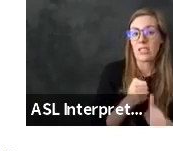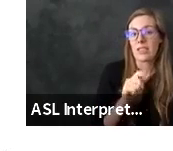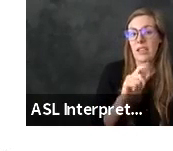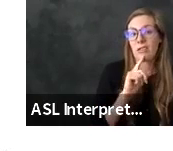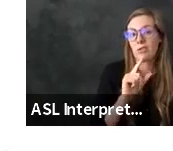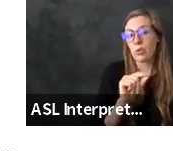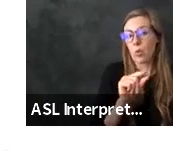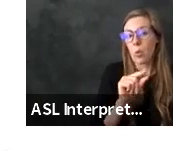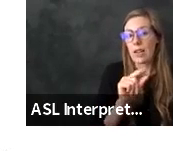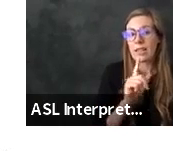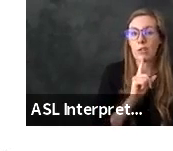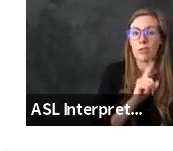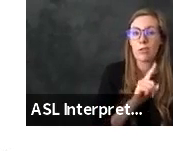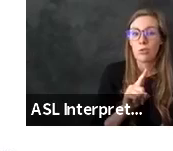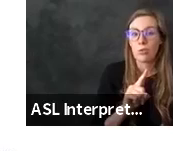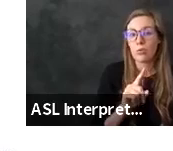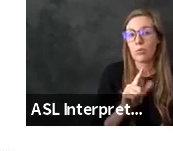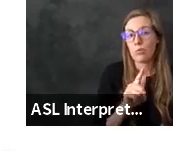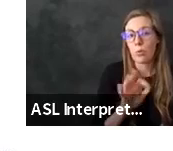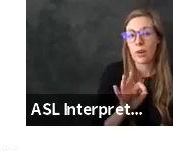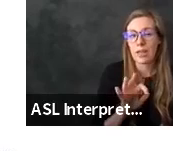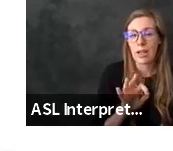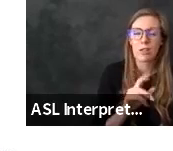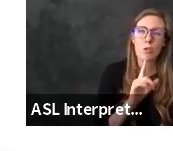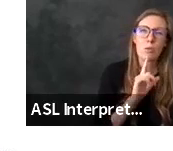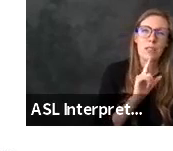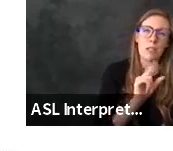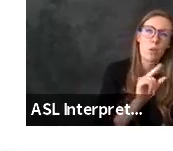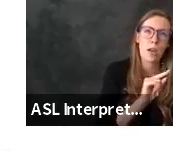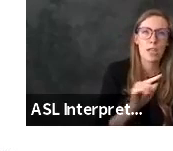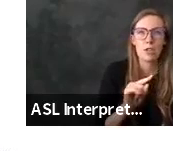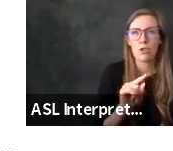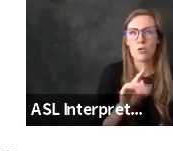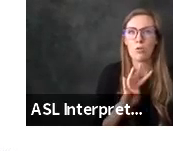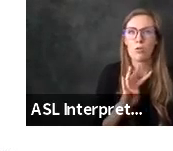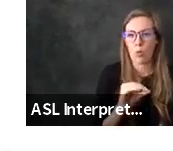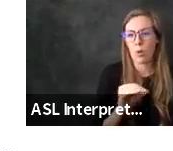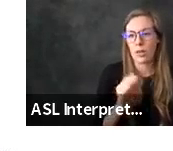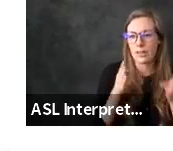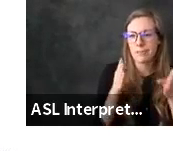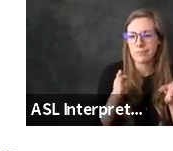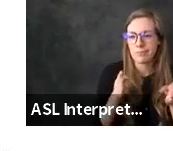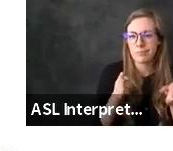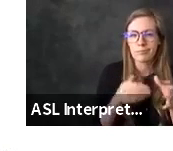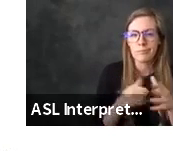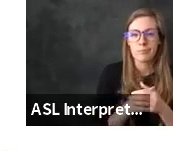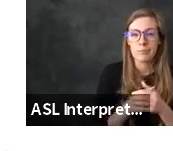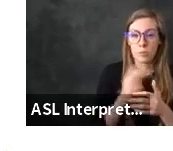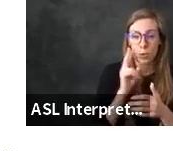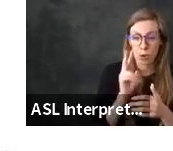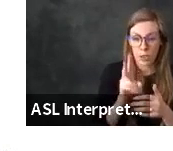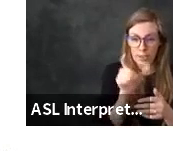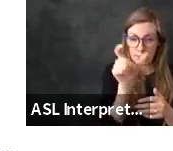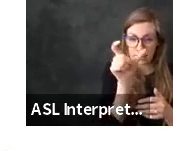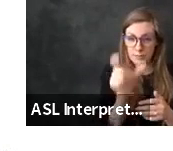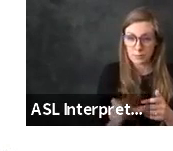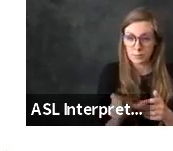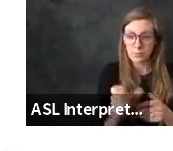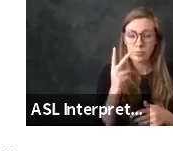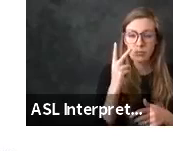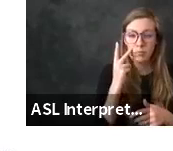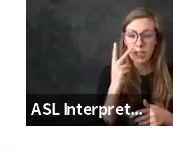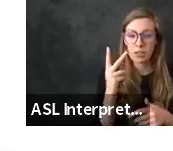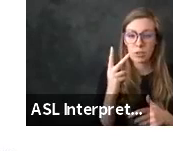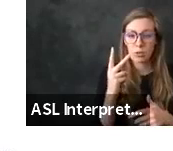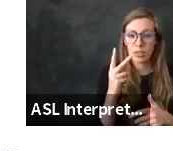29 and 30 to 39-year-old age groups. And I wanted to just briefly look at this graphic so you can see the trend